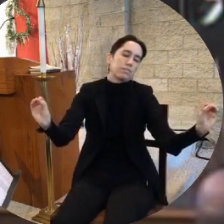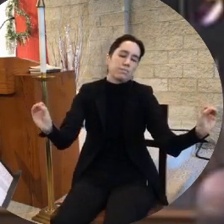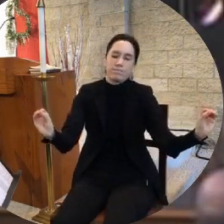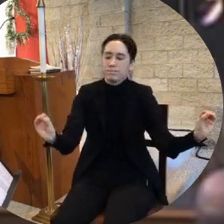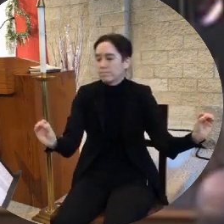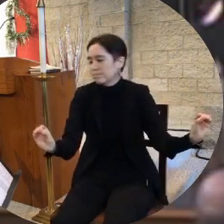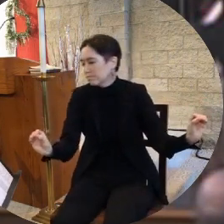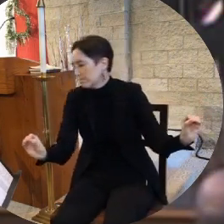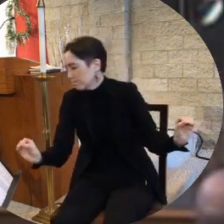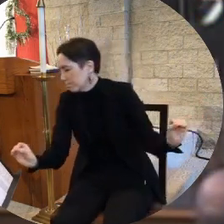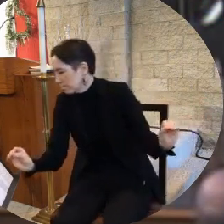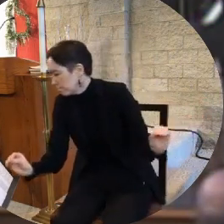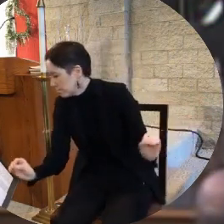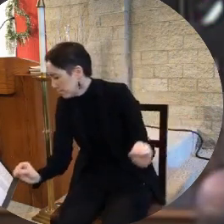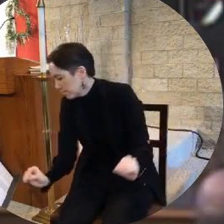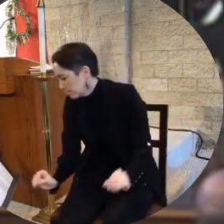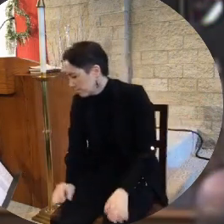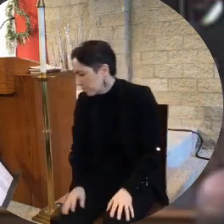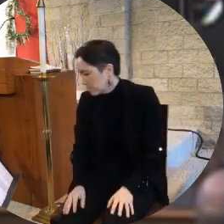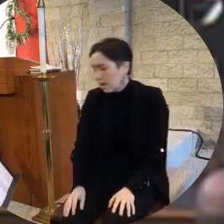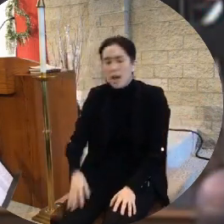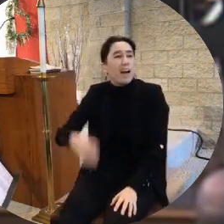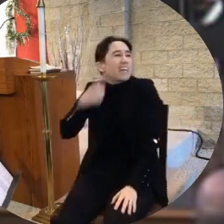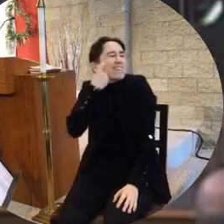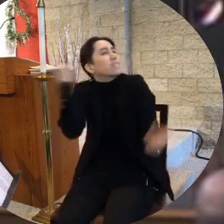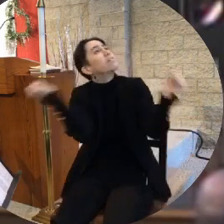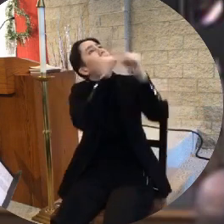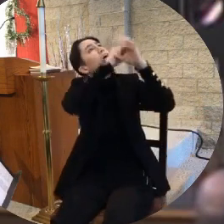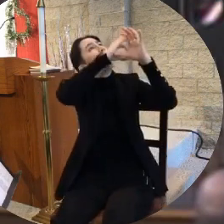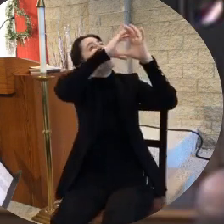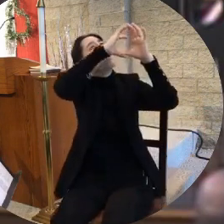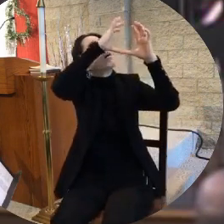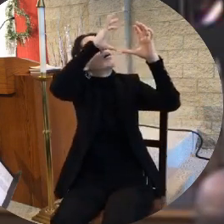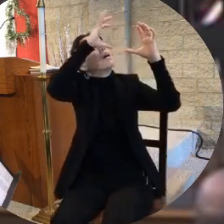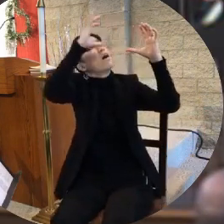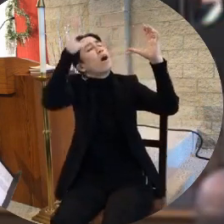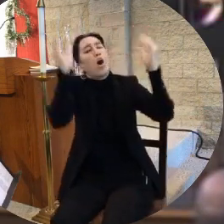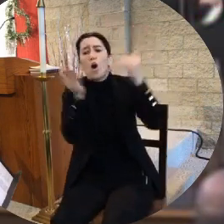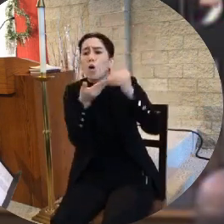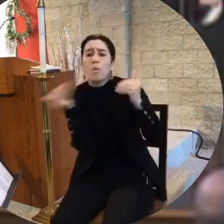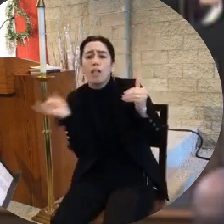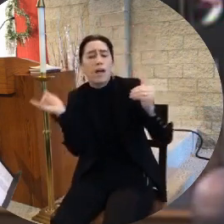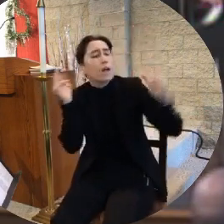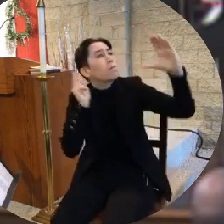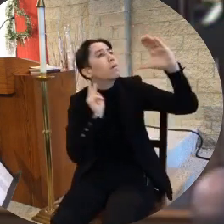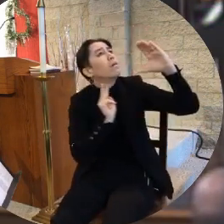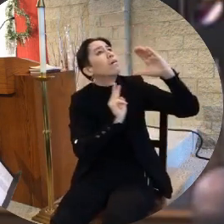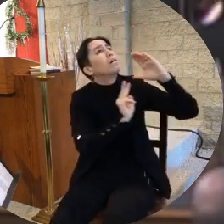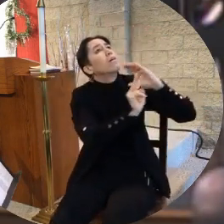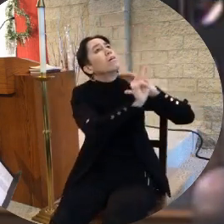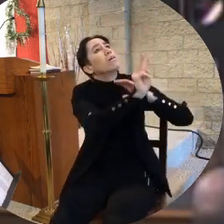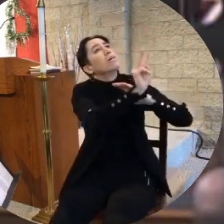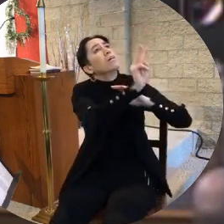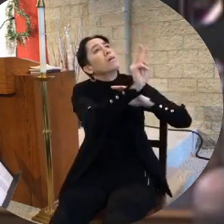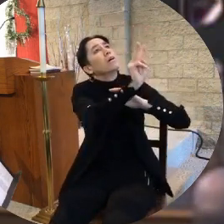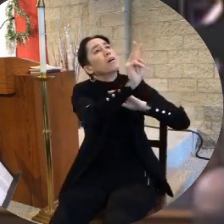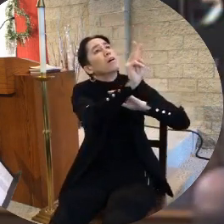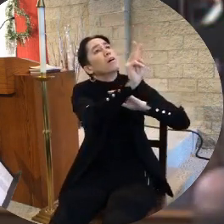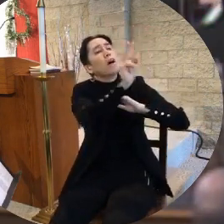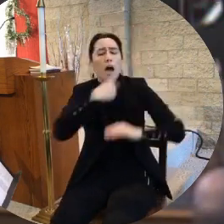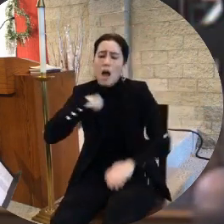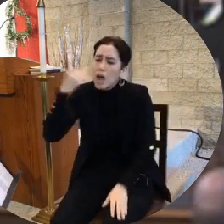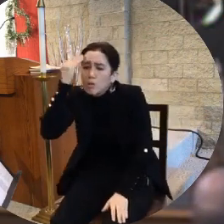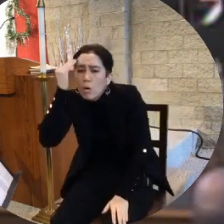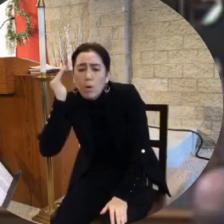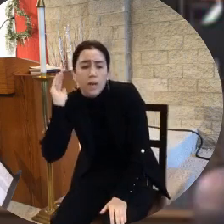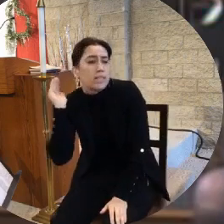unlimited, and I've just had a vision almost like a prophecy. I know it